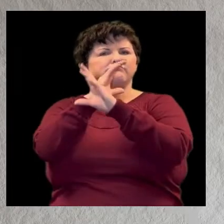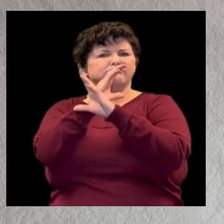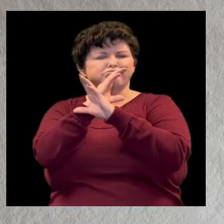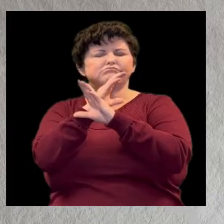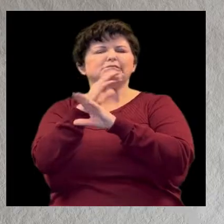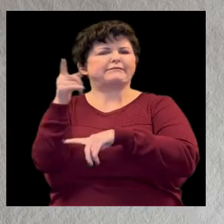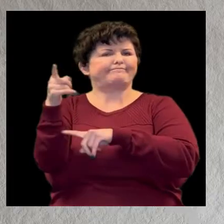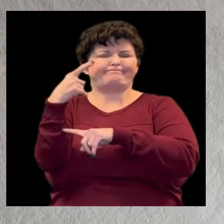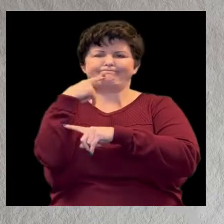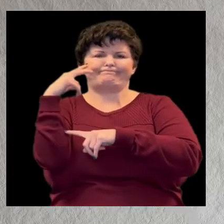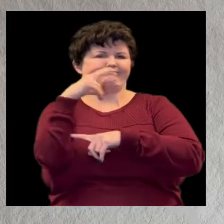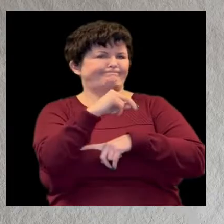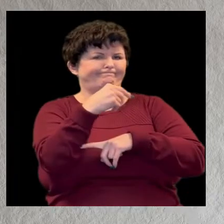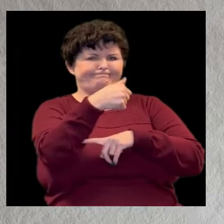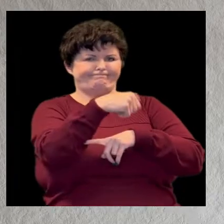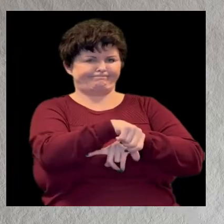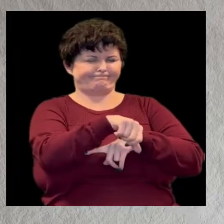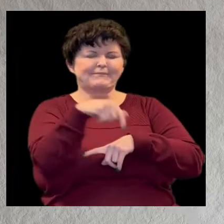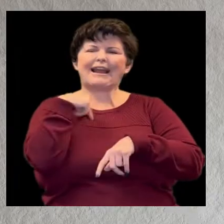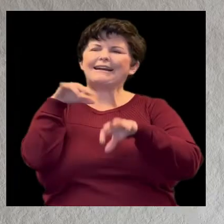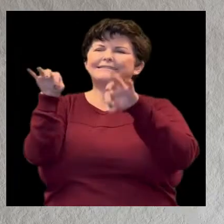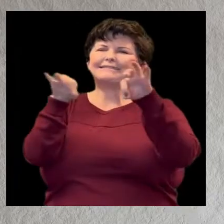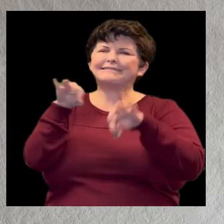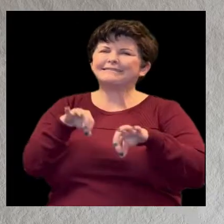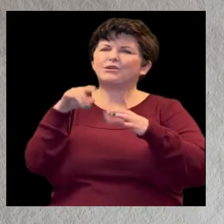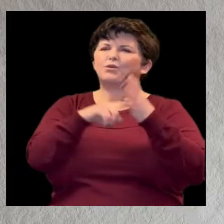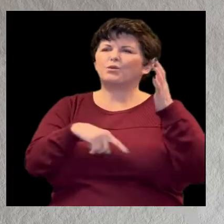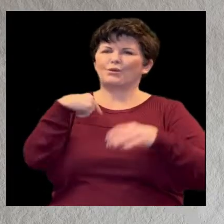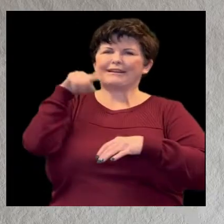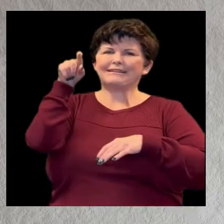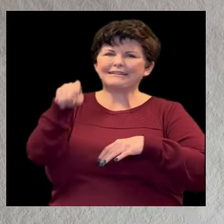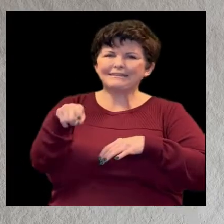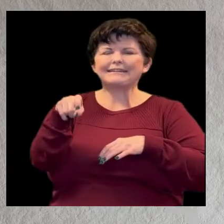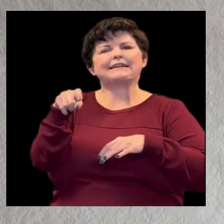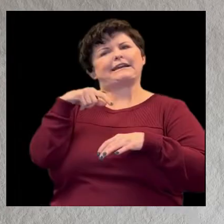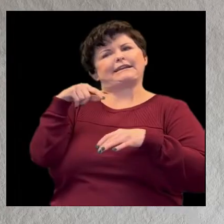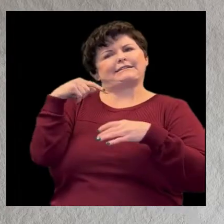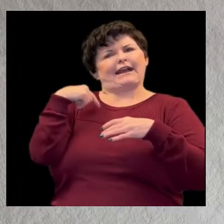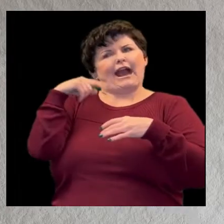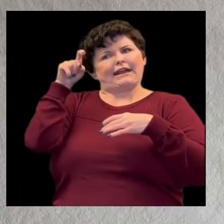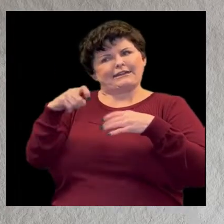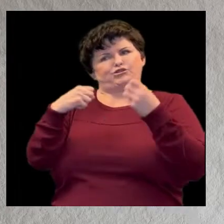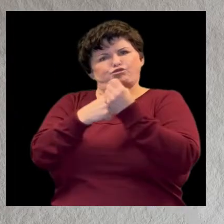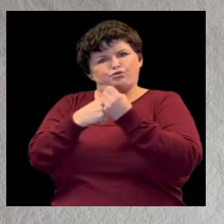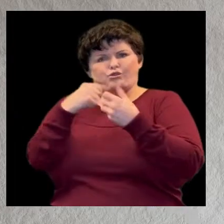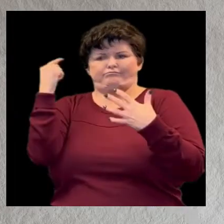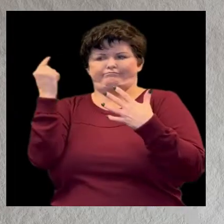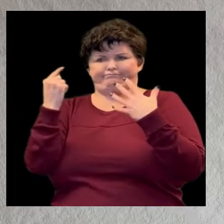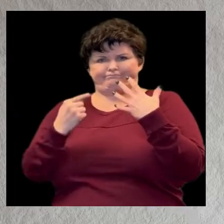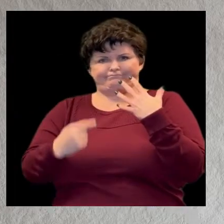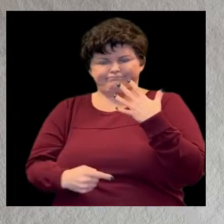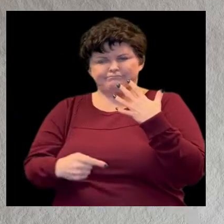After explaining my support needs and putting together a compelling case, I was given the requested